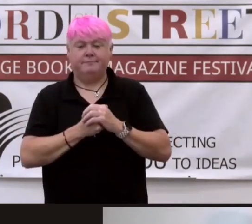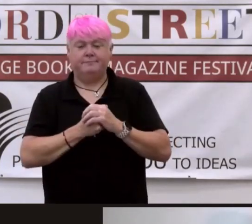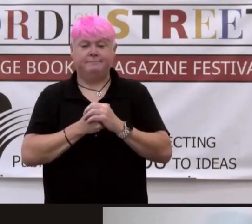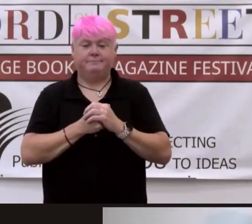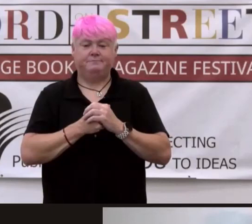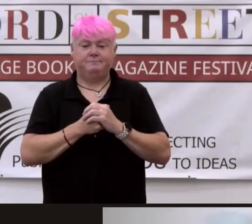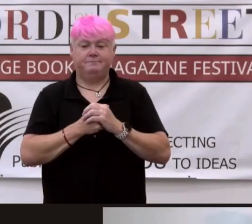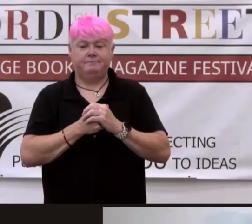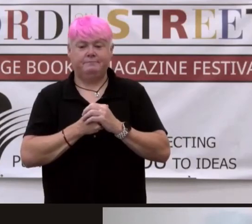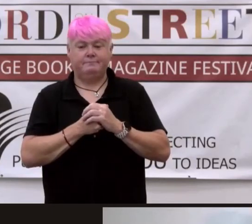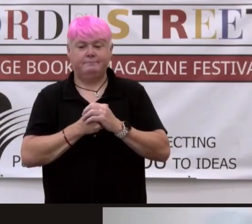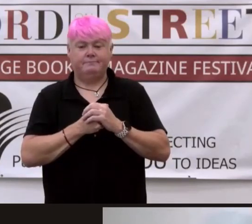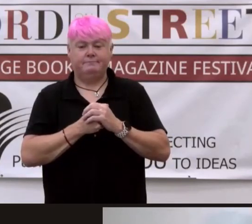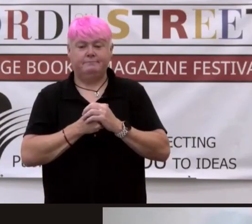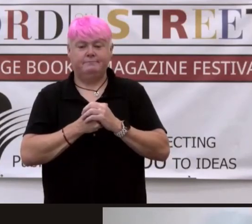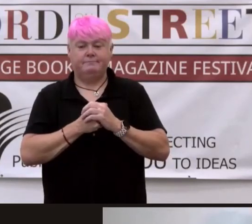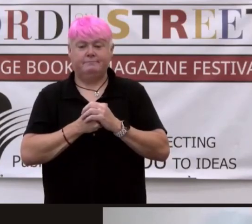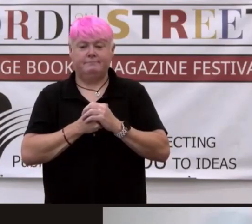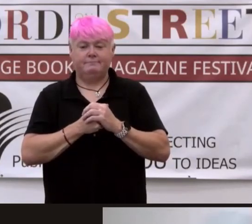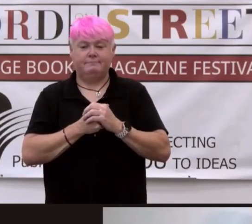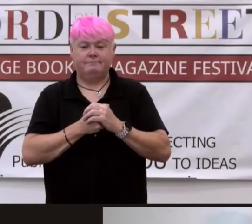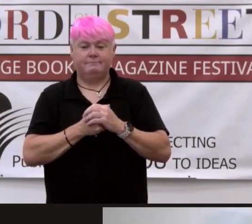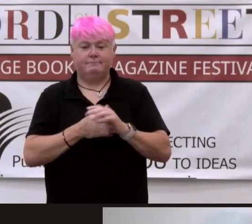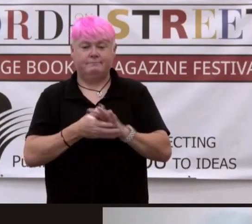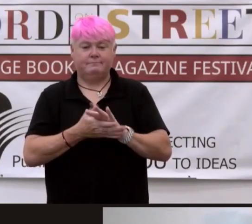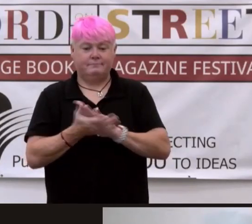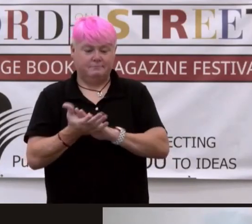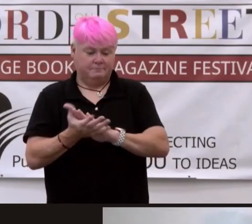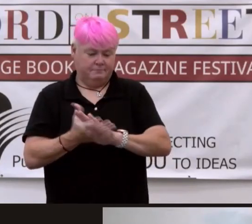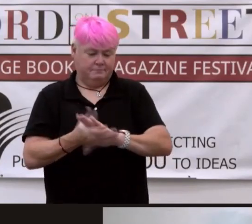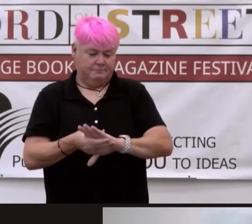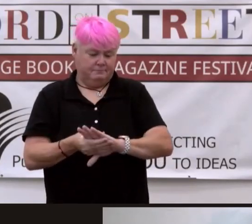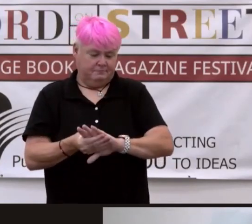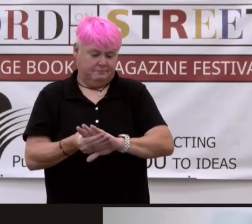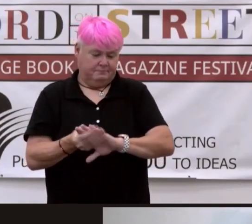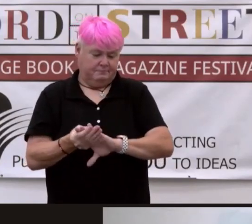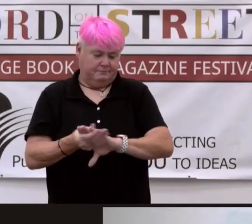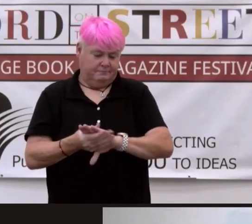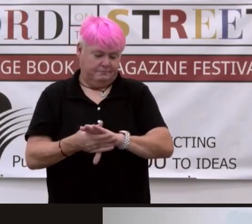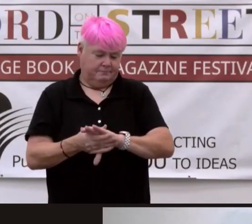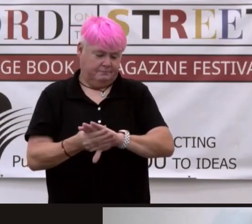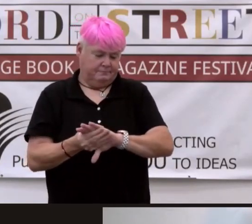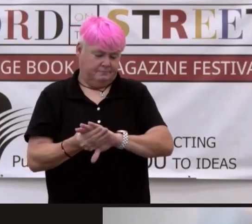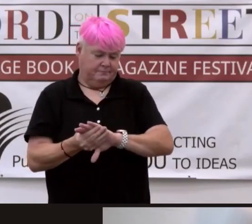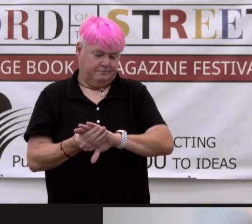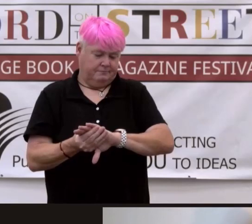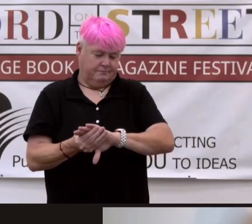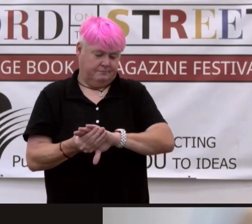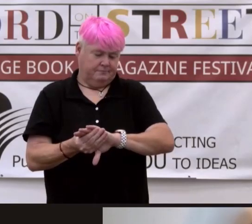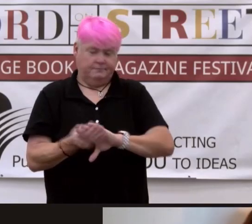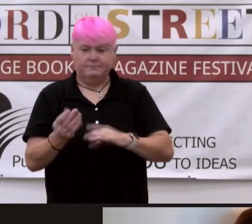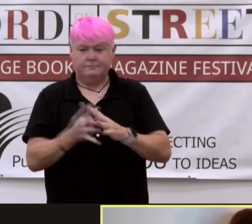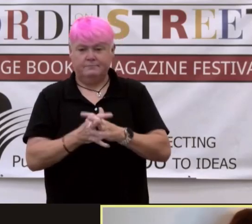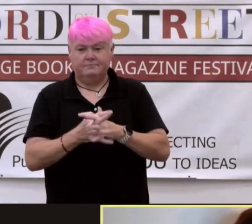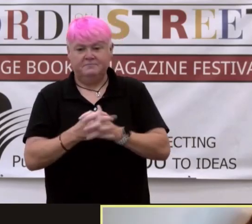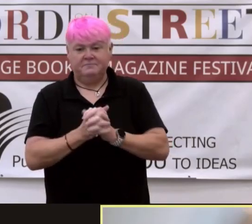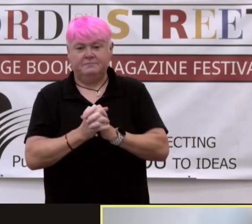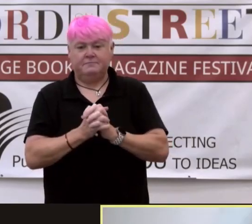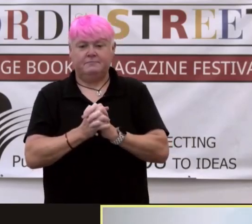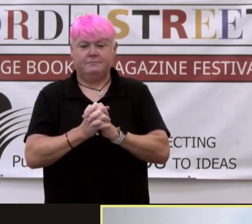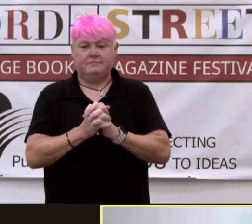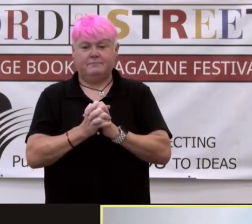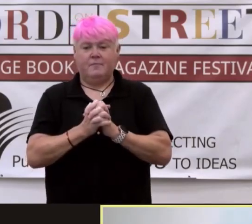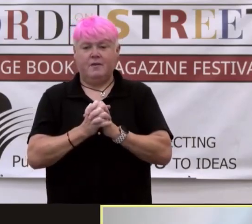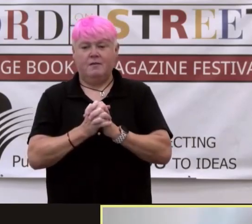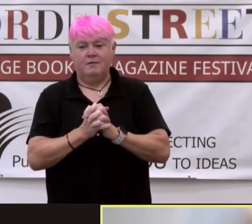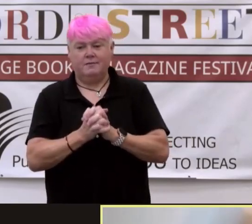branches. All right. Oh, we've got one teenager. Yeah. I'm always like ridiculously excited when we actually have actual teenagers. So